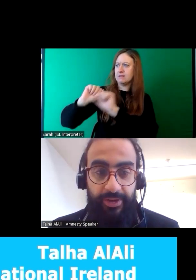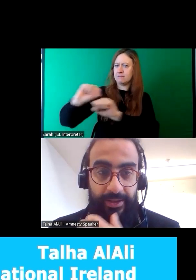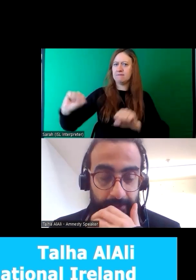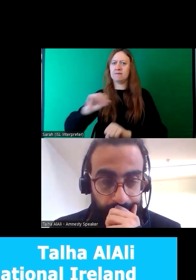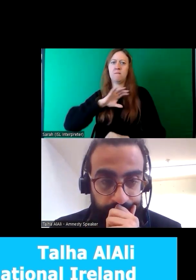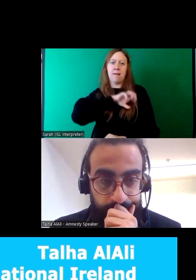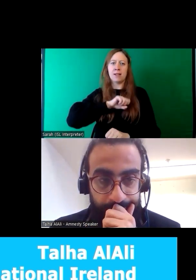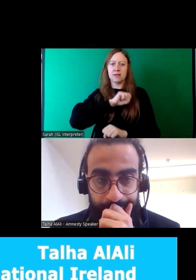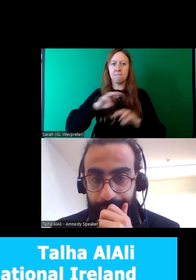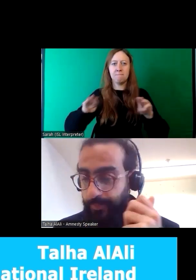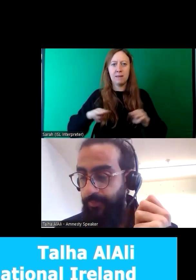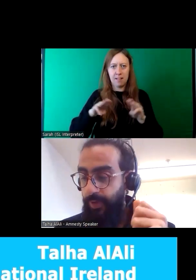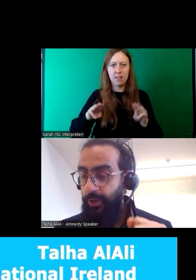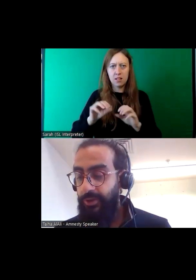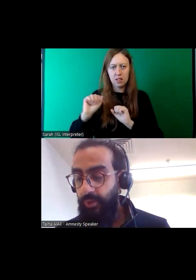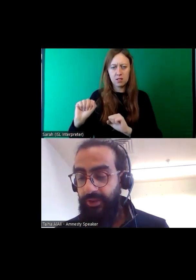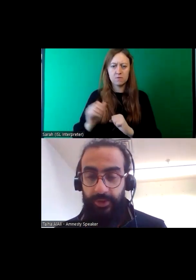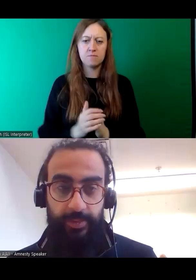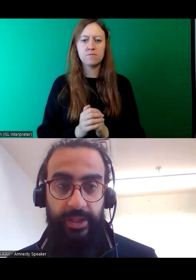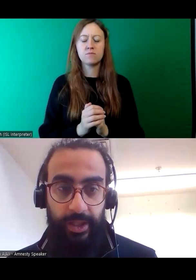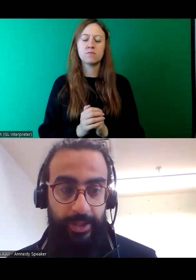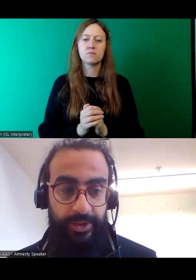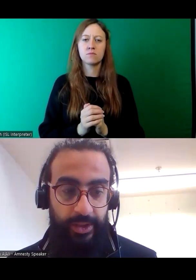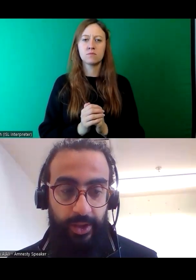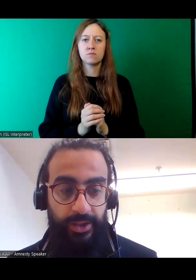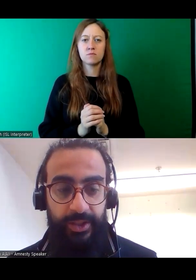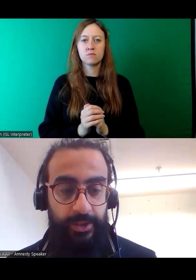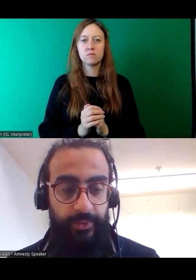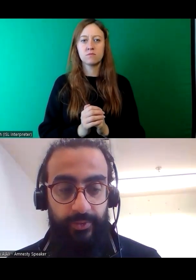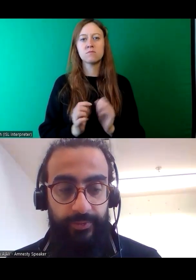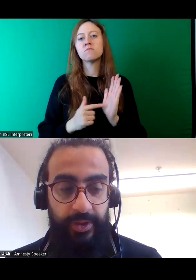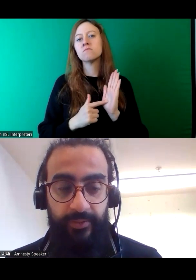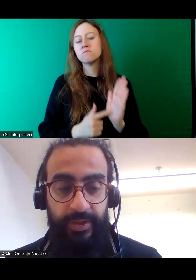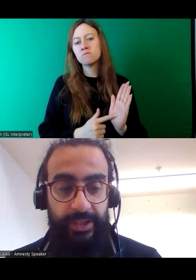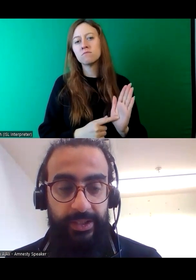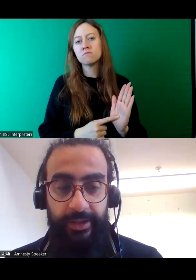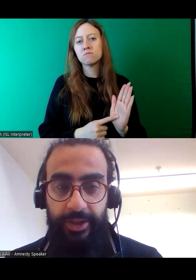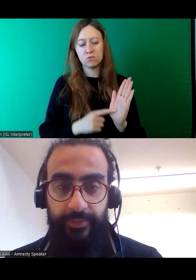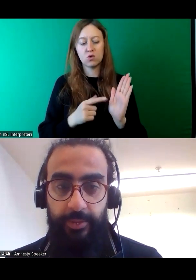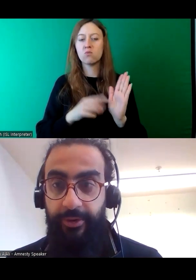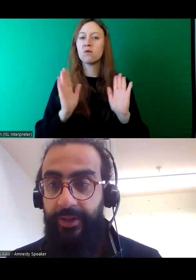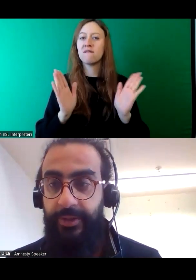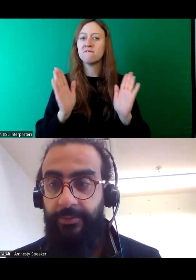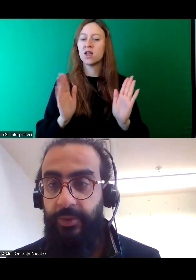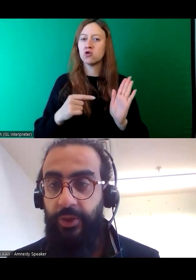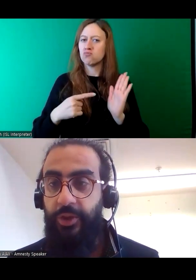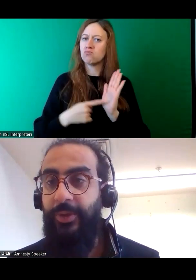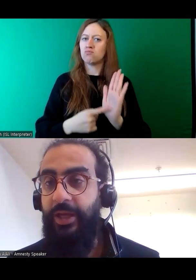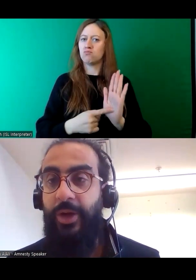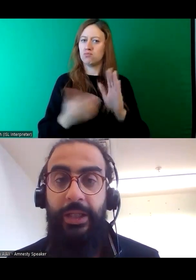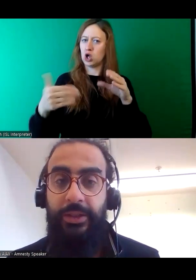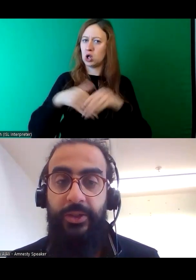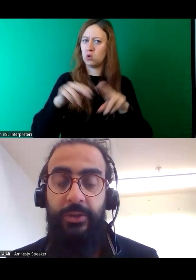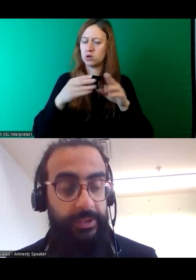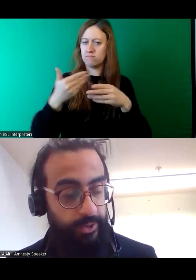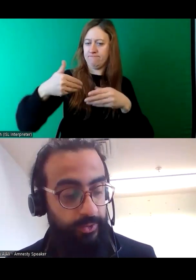Adding to that, also we speak about it in context of the Universal Declaration of Human Rights. So usually I